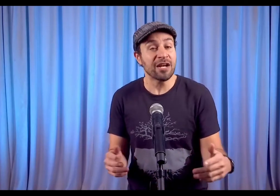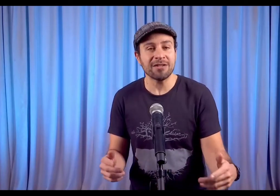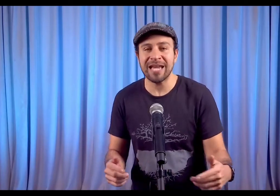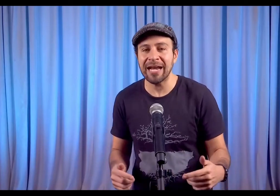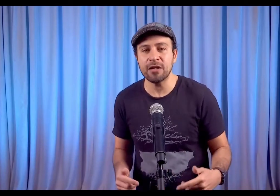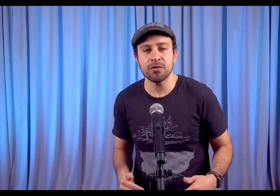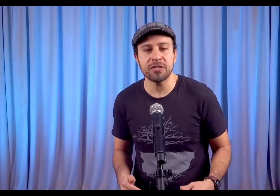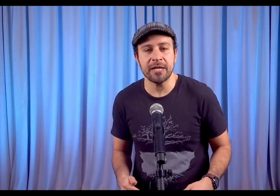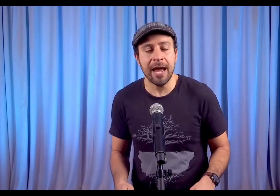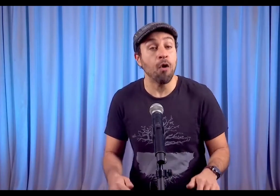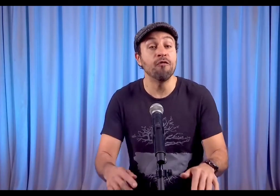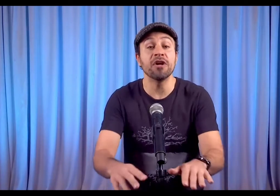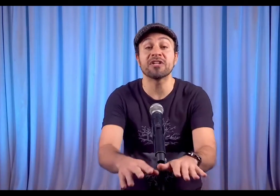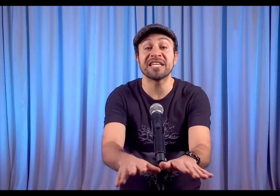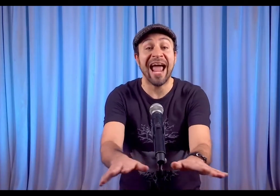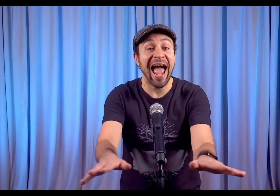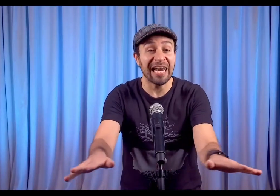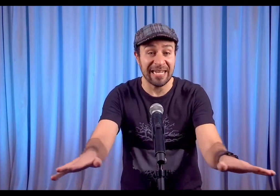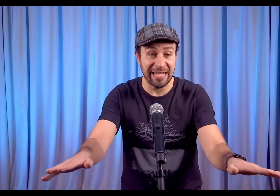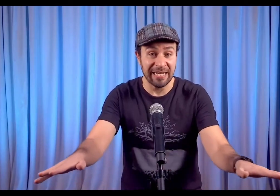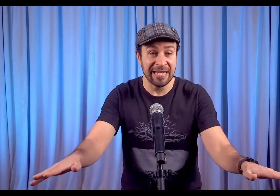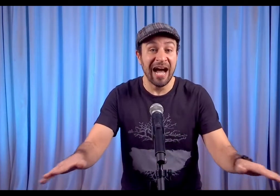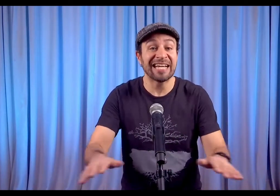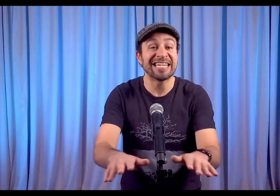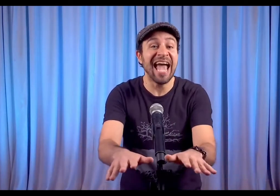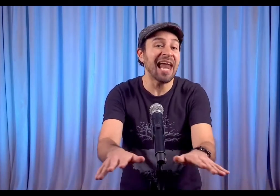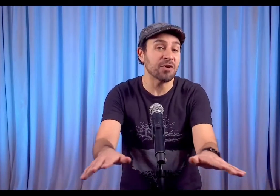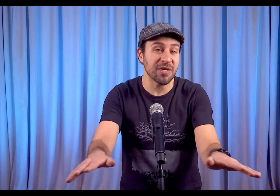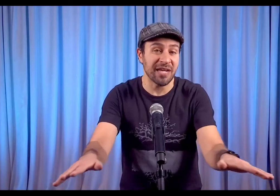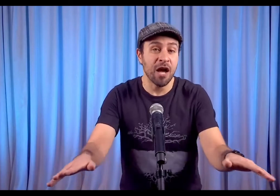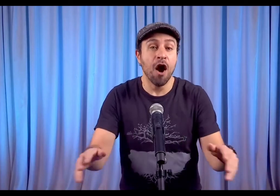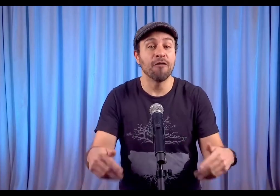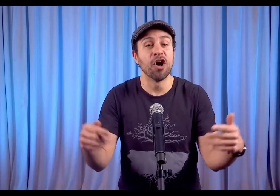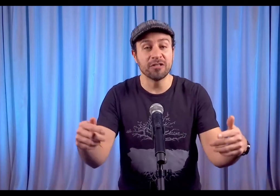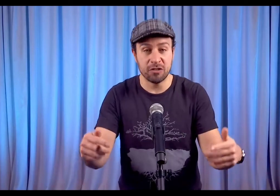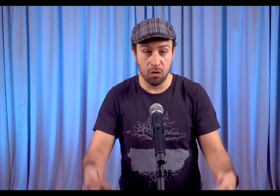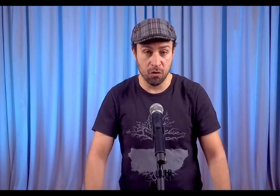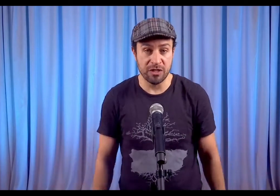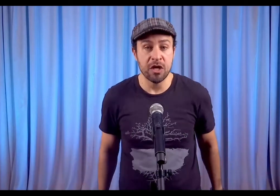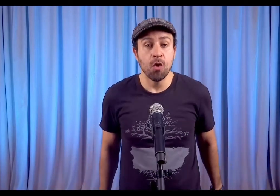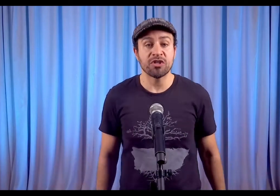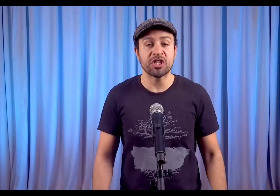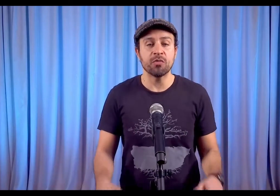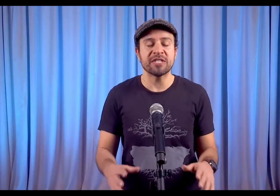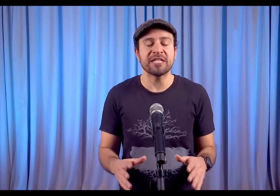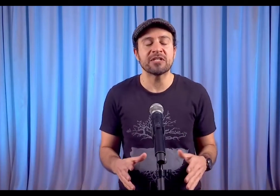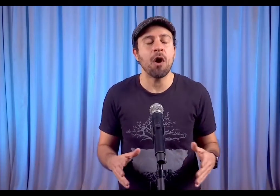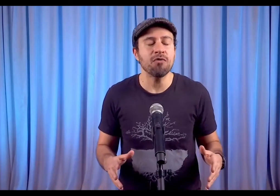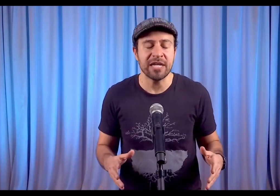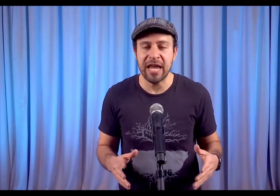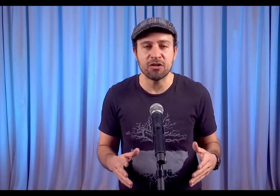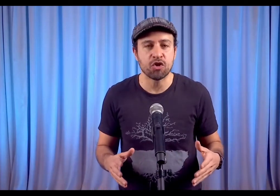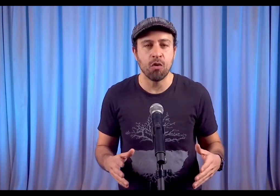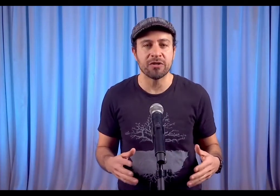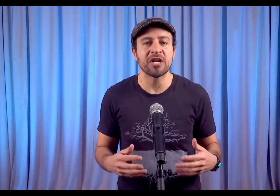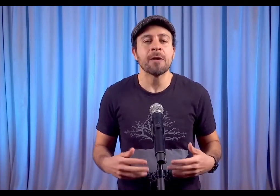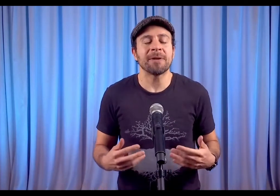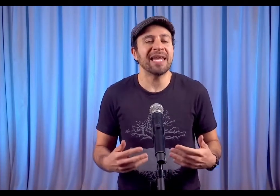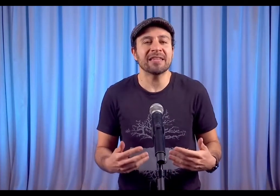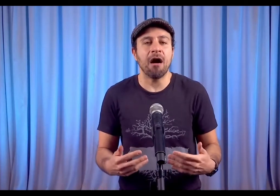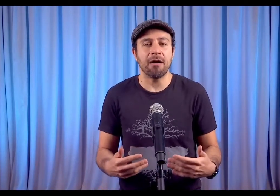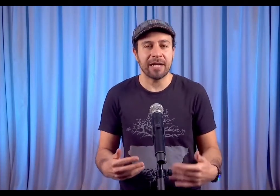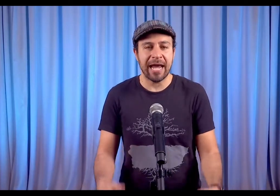window in our tiny cocina overlooks an alley, a gallery of hood stories where she would see Tony and